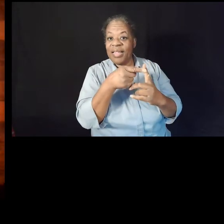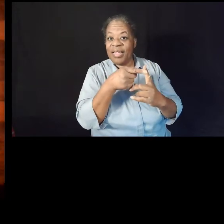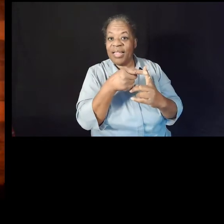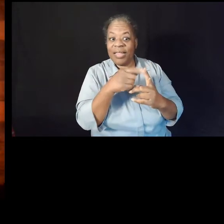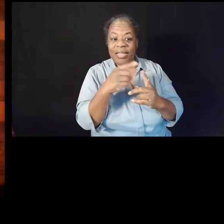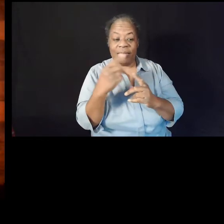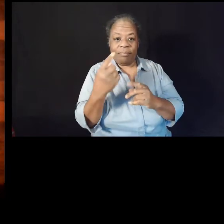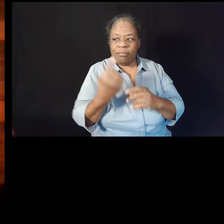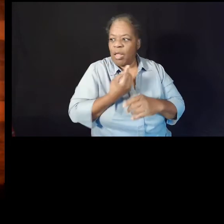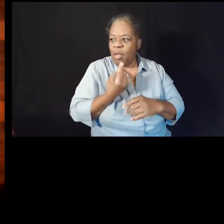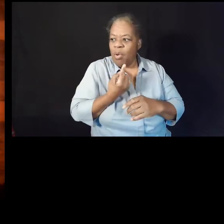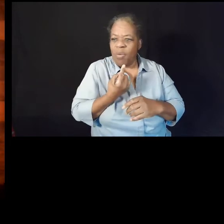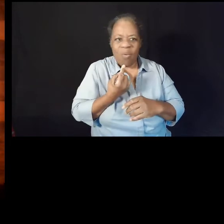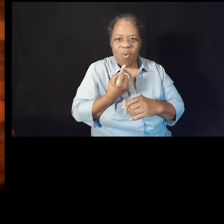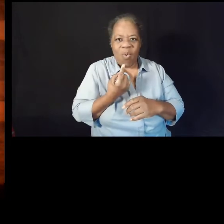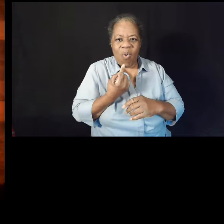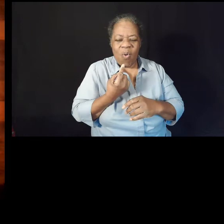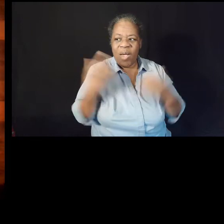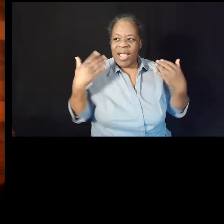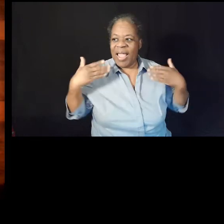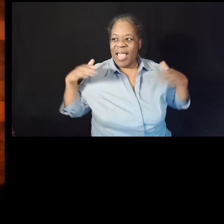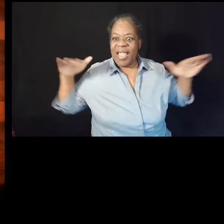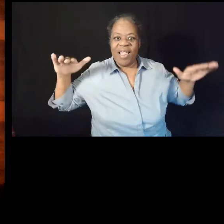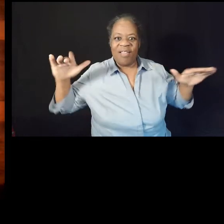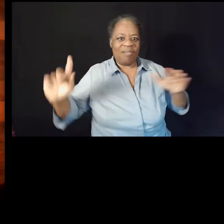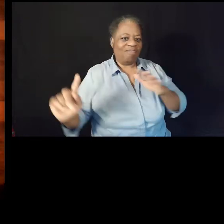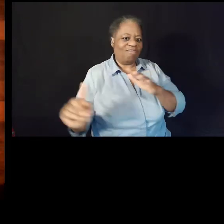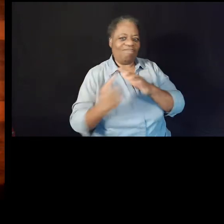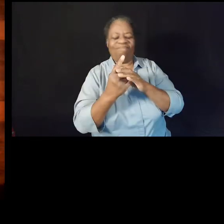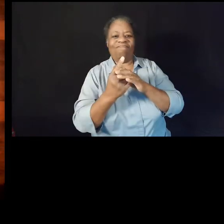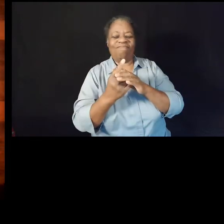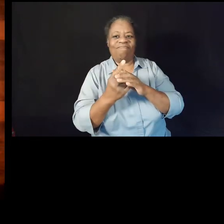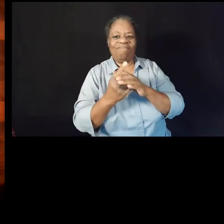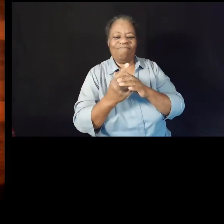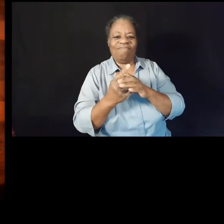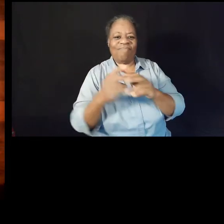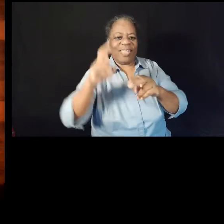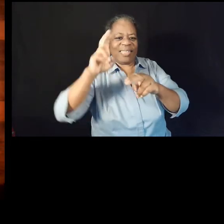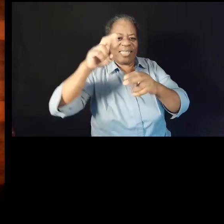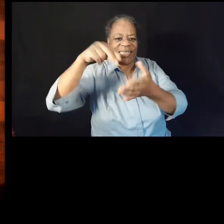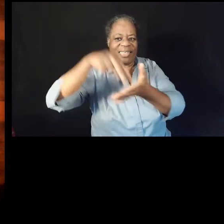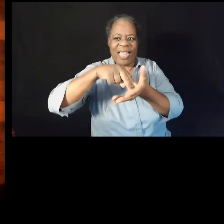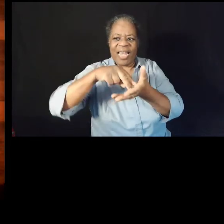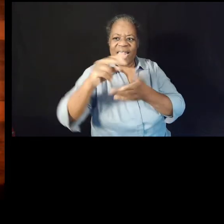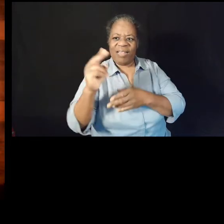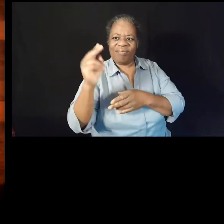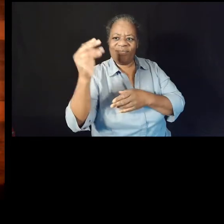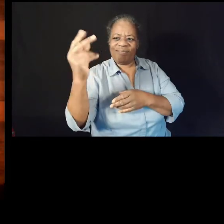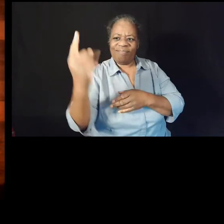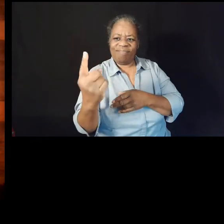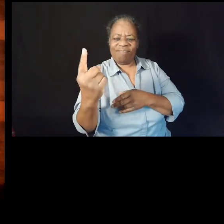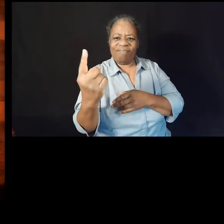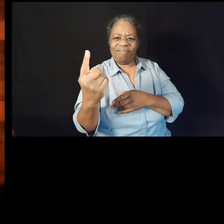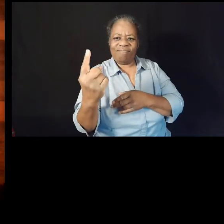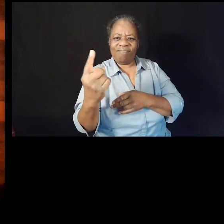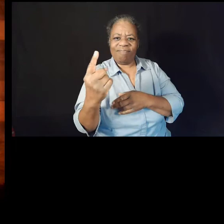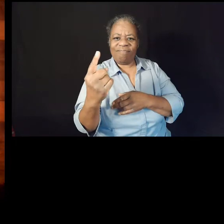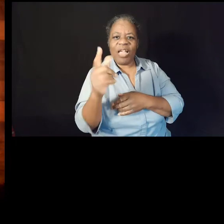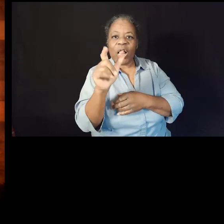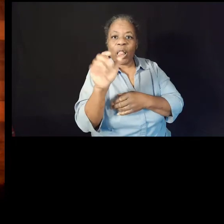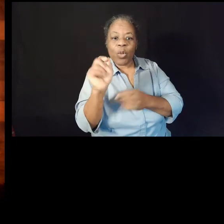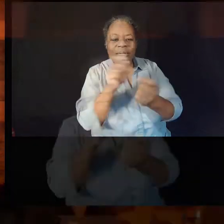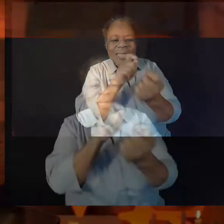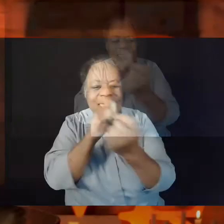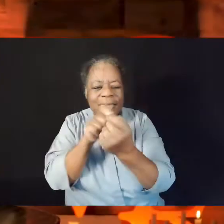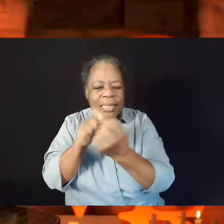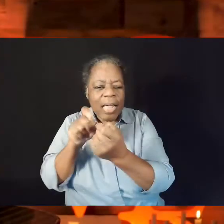An angel has appeared and is standing at the right side of the altar of incense. Luke is again giving us some very specific